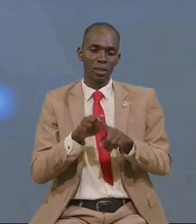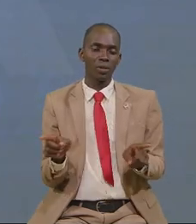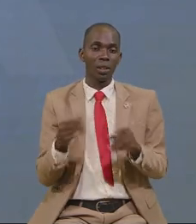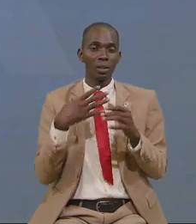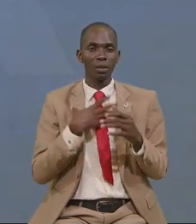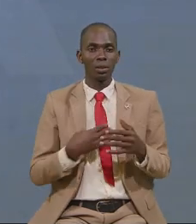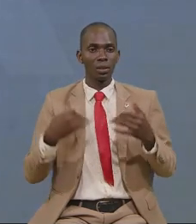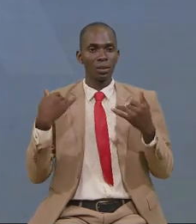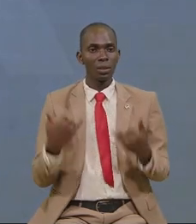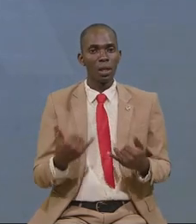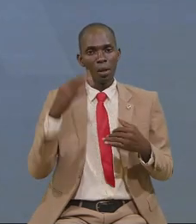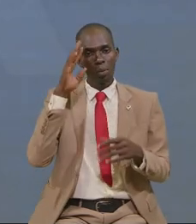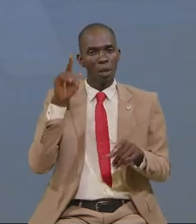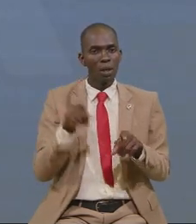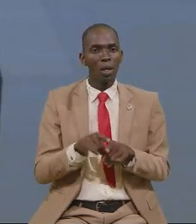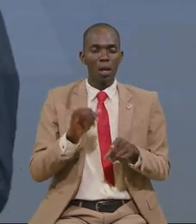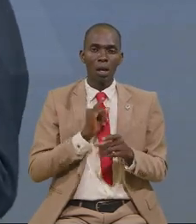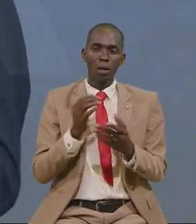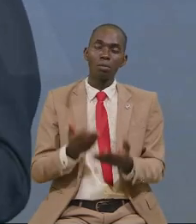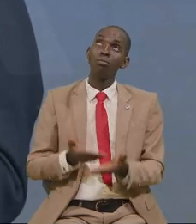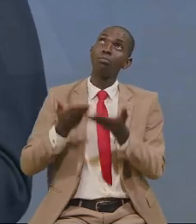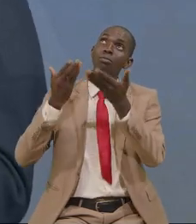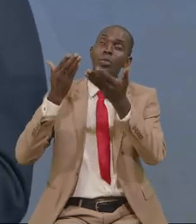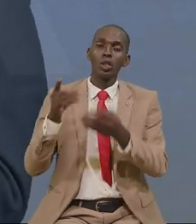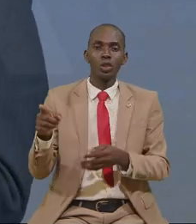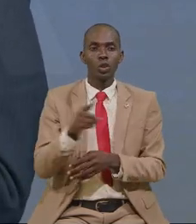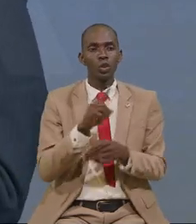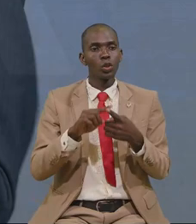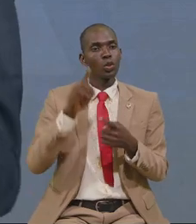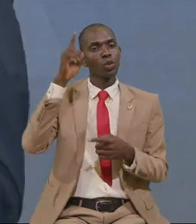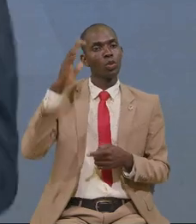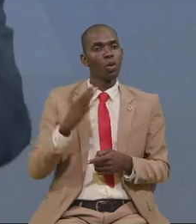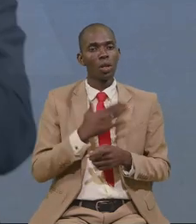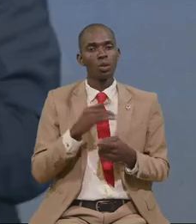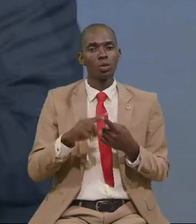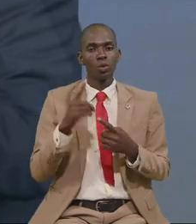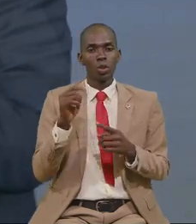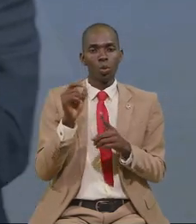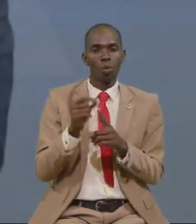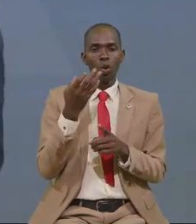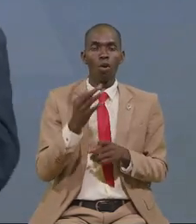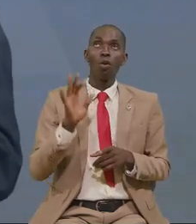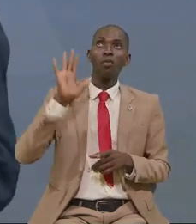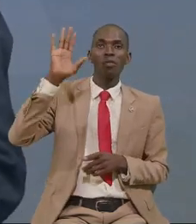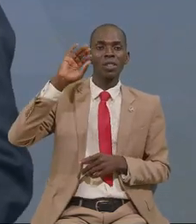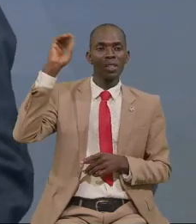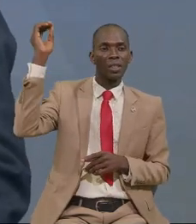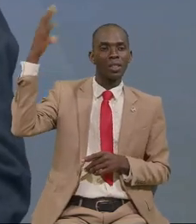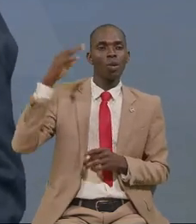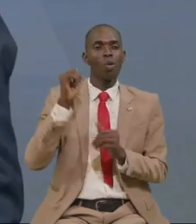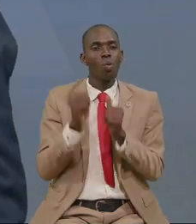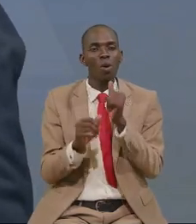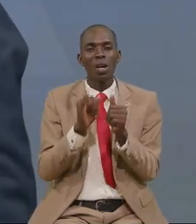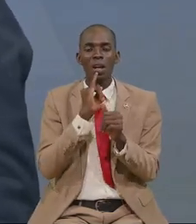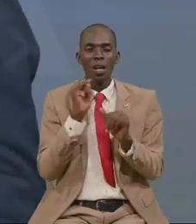brethren, I commend you to God and to the word of His grace, which is able